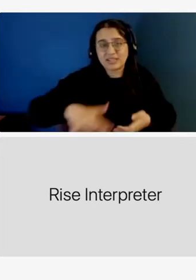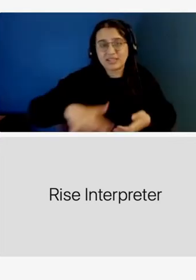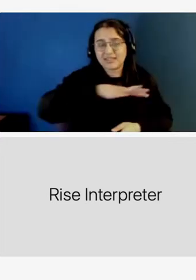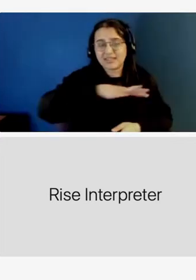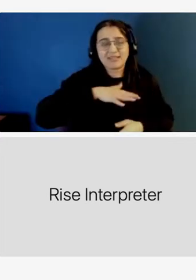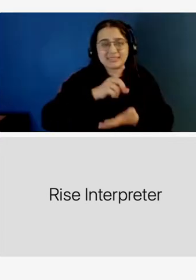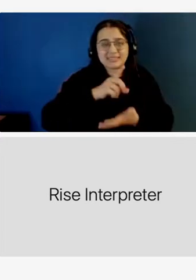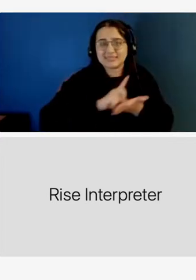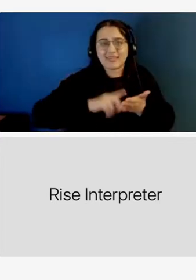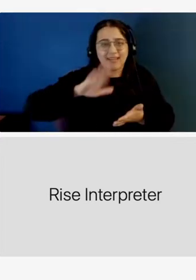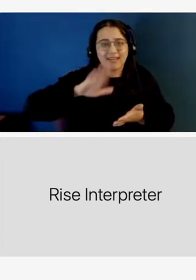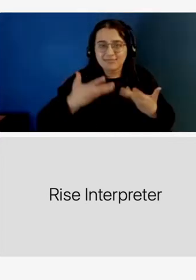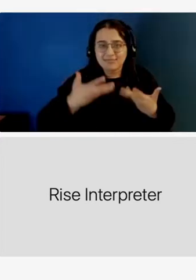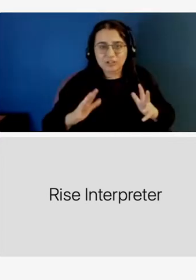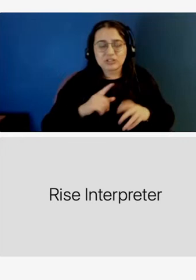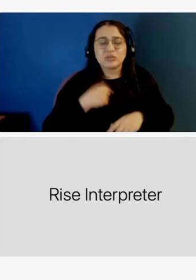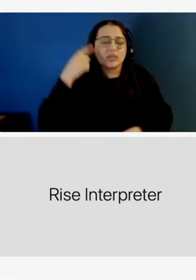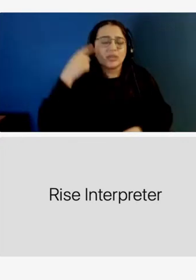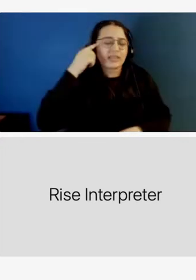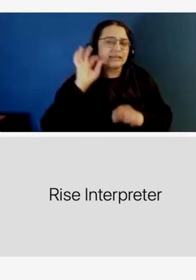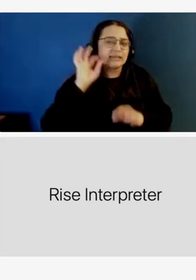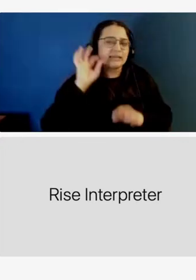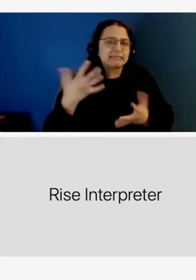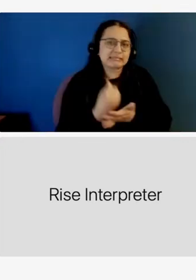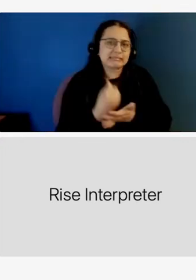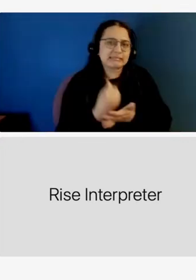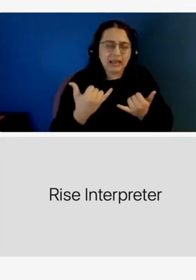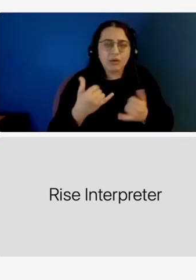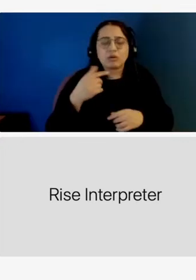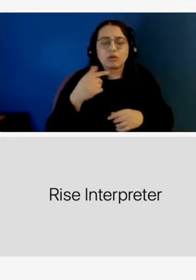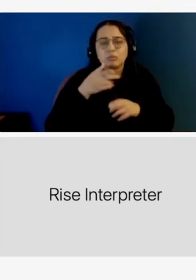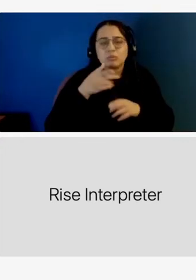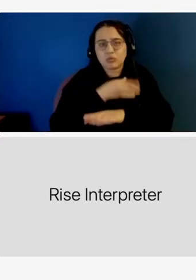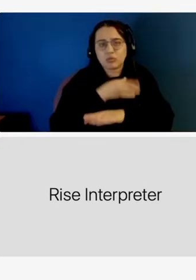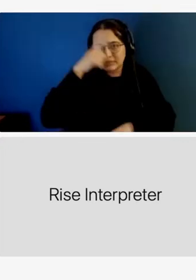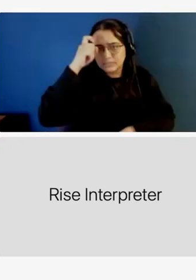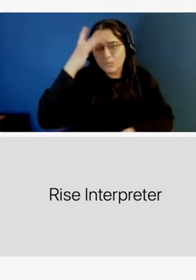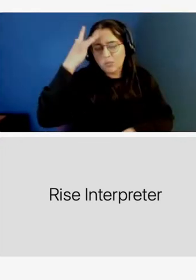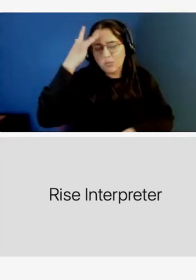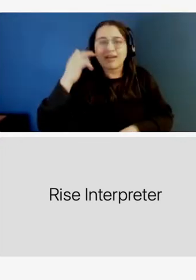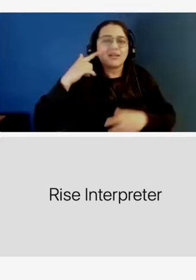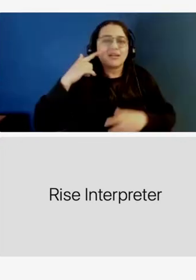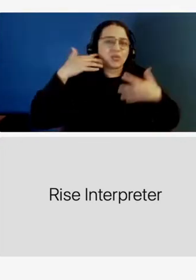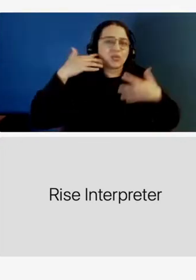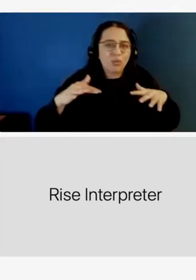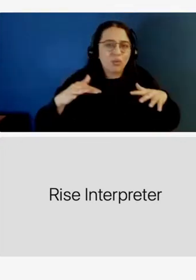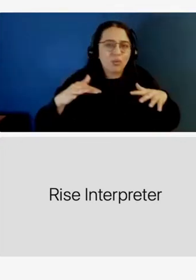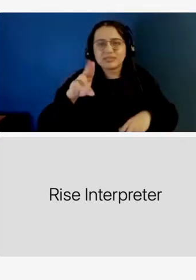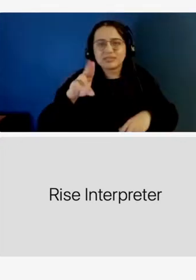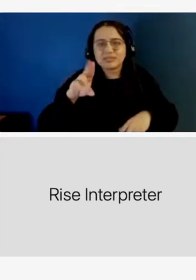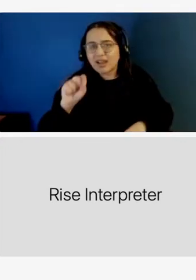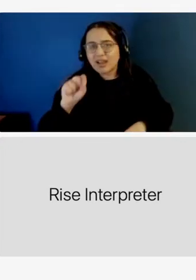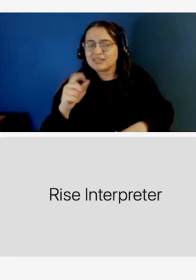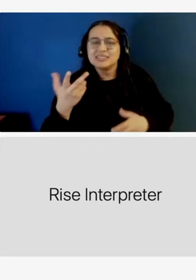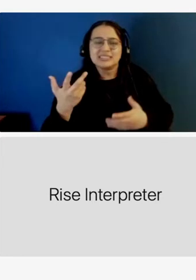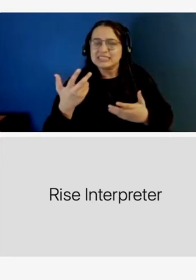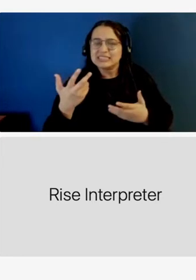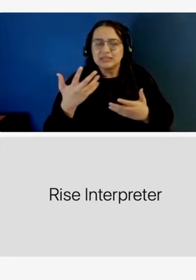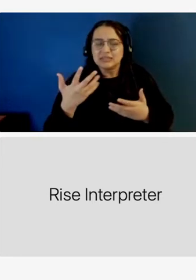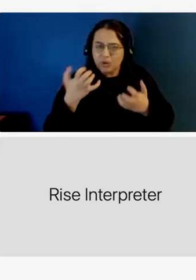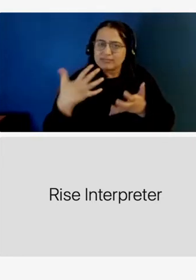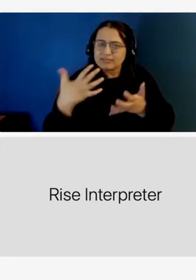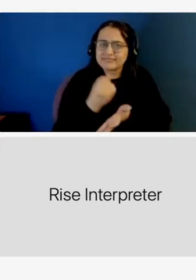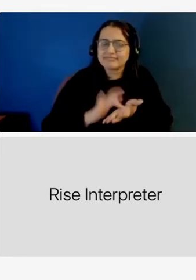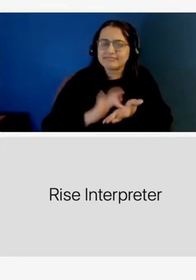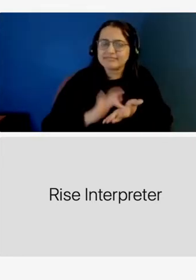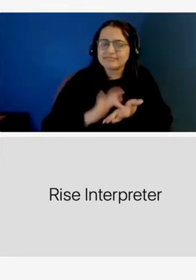again, because all the noise and dust and everything that's generated, to take advantage of the summer months and conduct the demolition